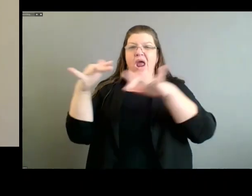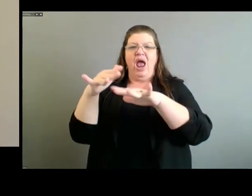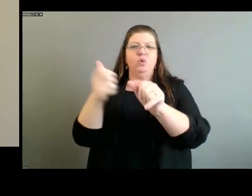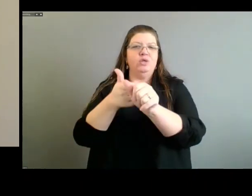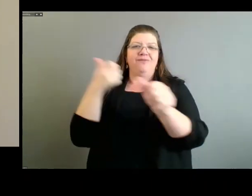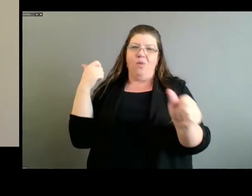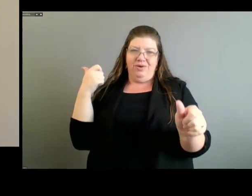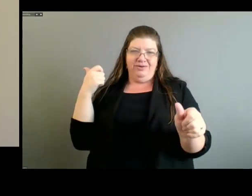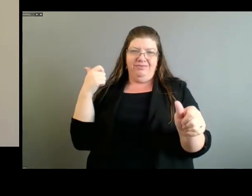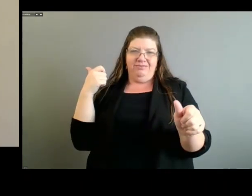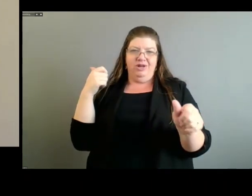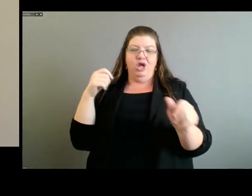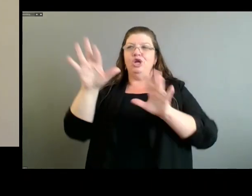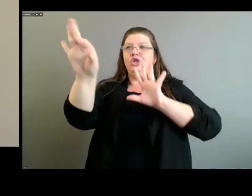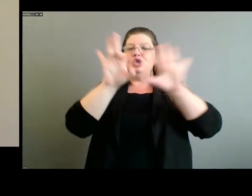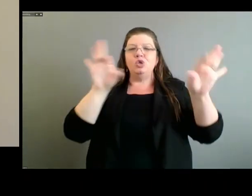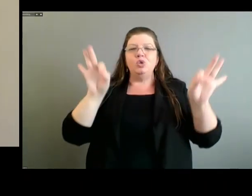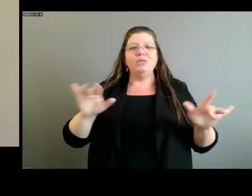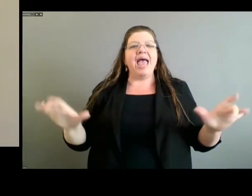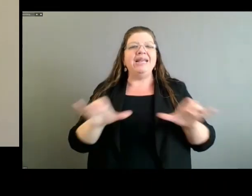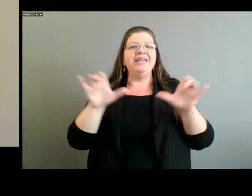choose your activities wisely.